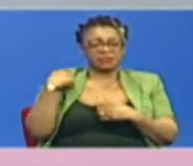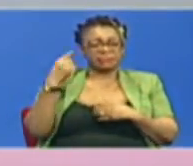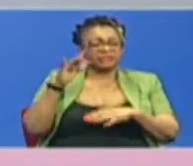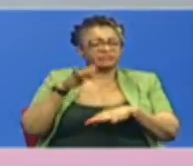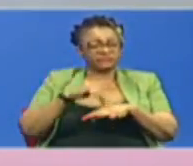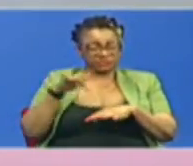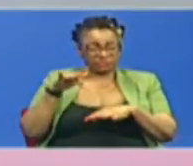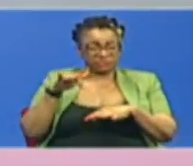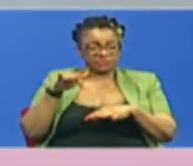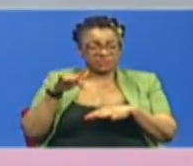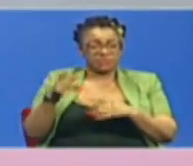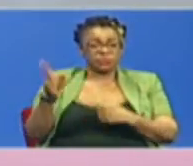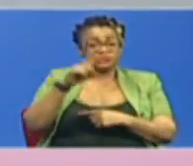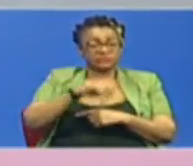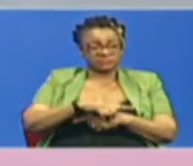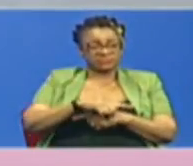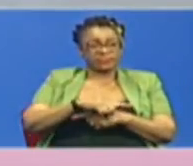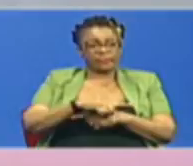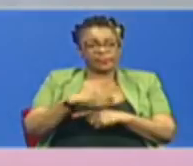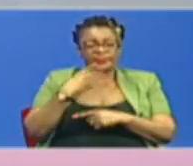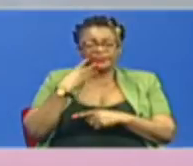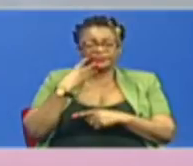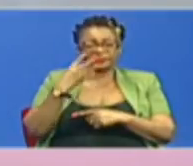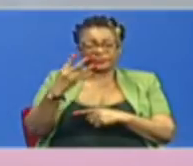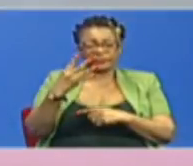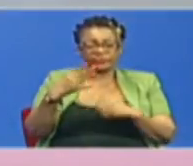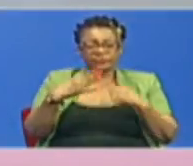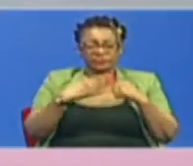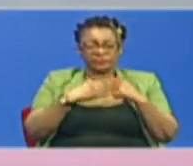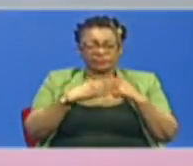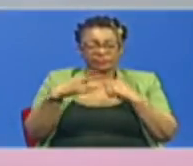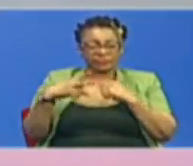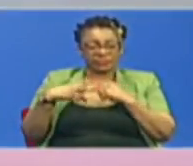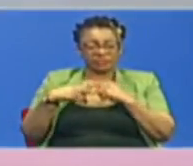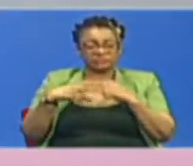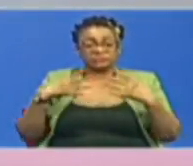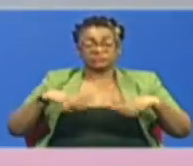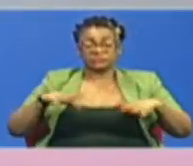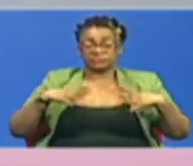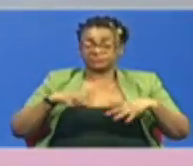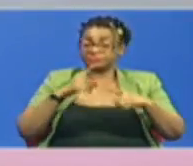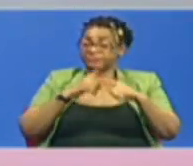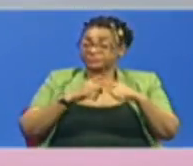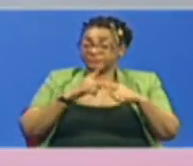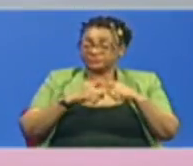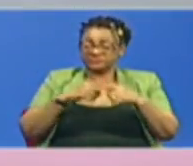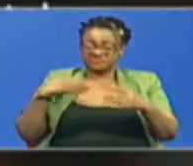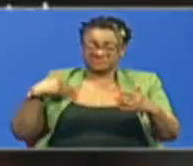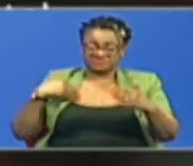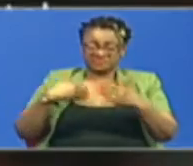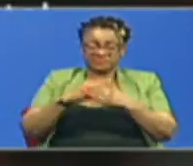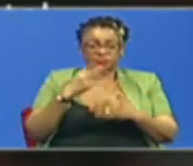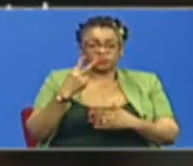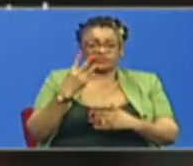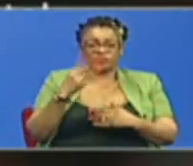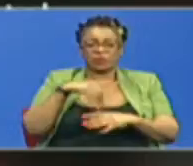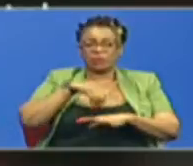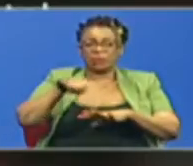a single day. 497 people tested positive in the last 24 hours